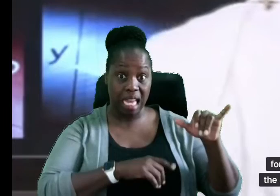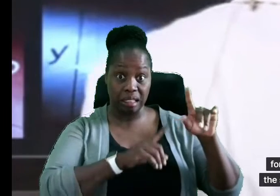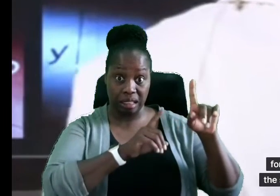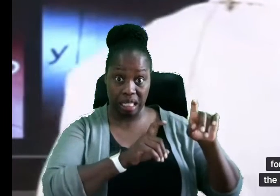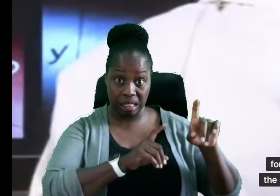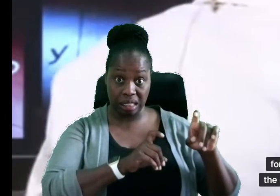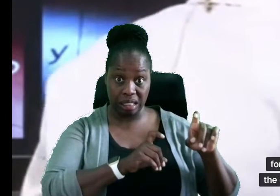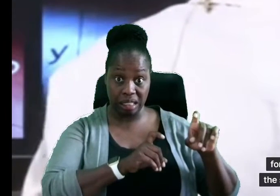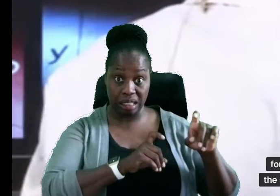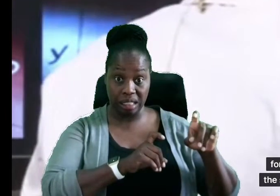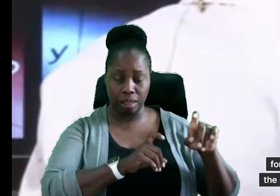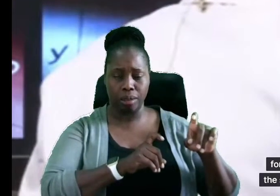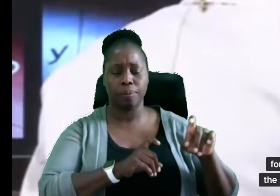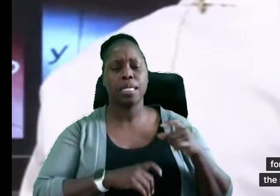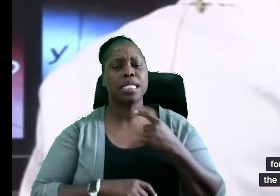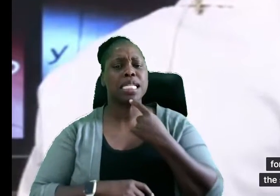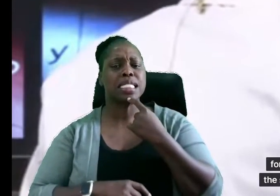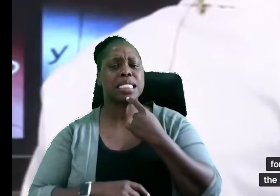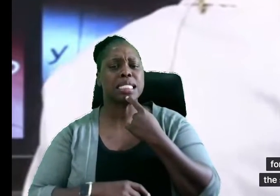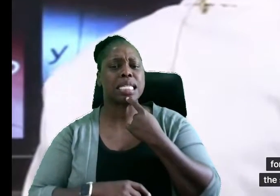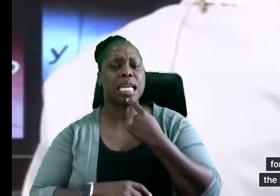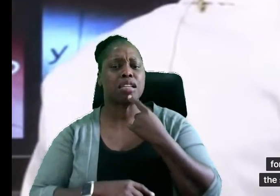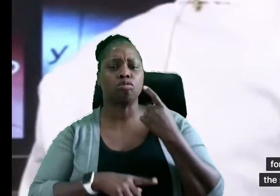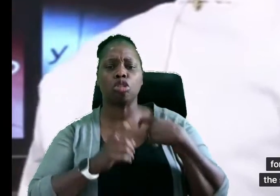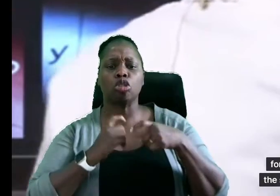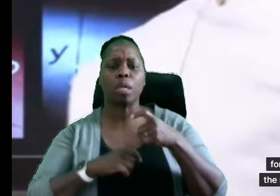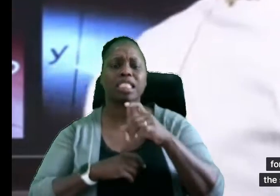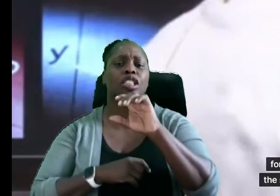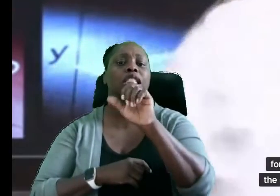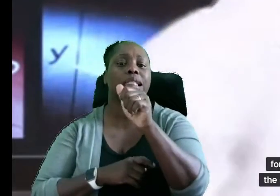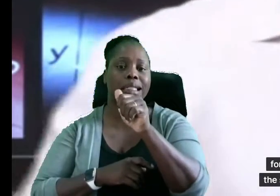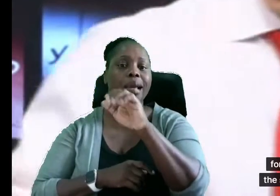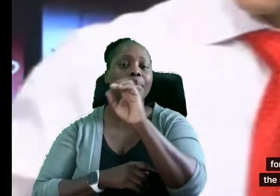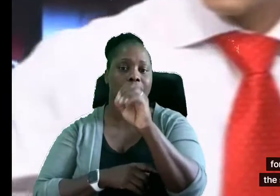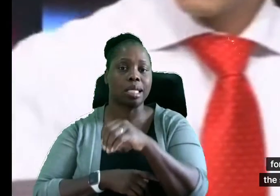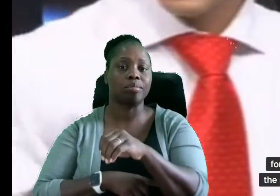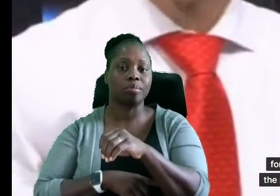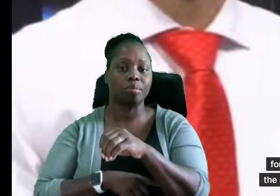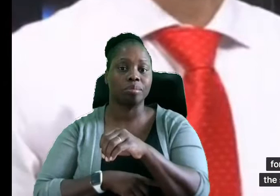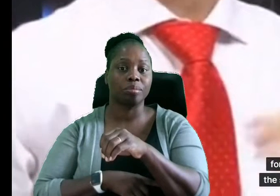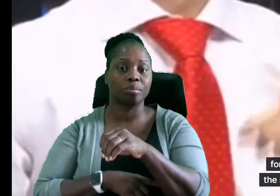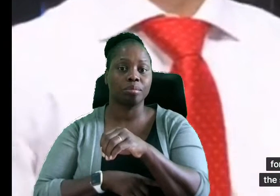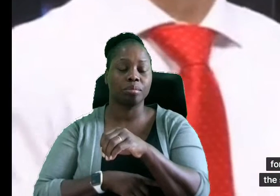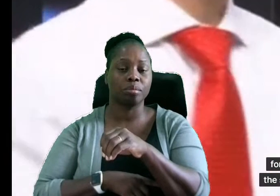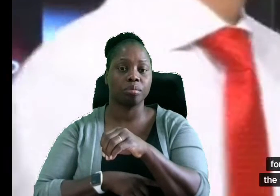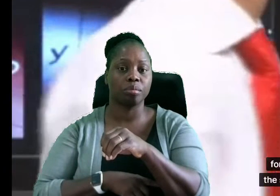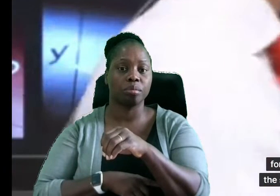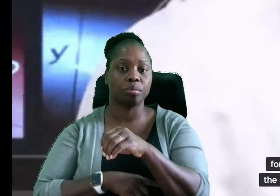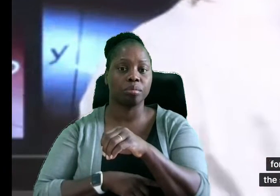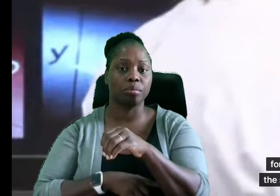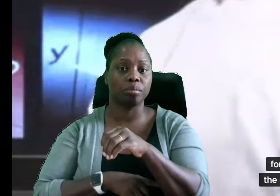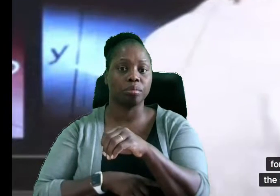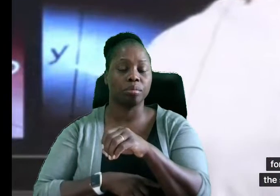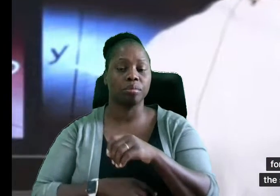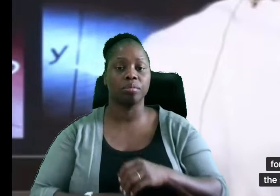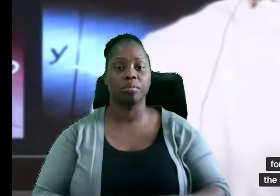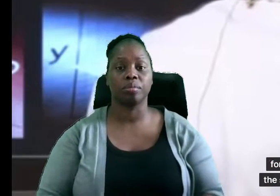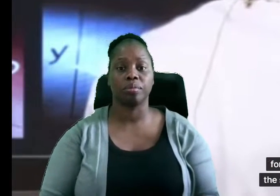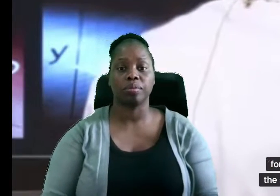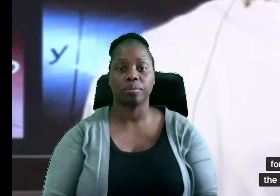5% for this particular test, let's say that the standard deviation were 10%.